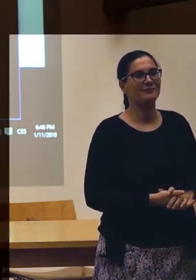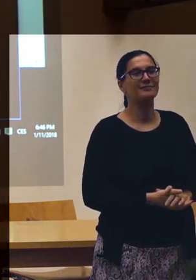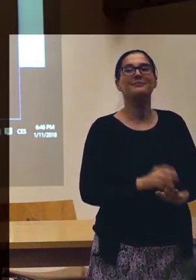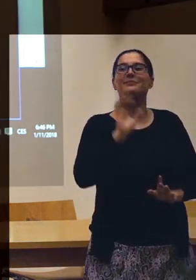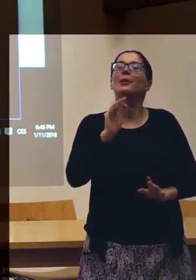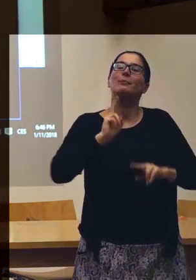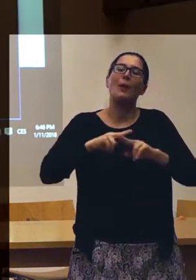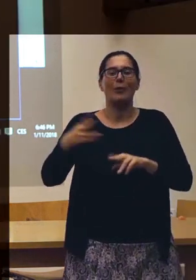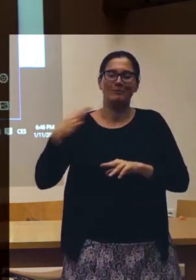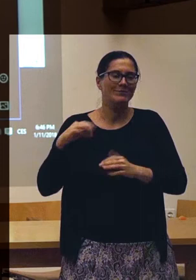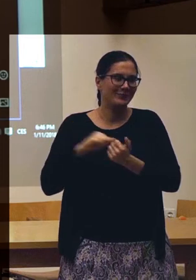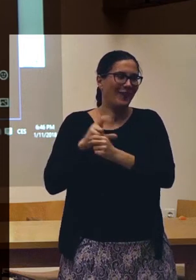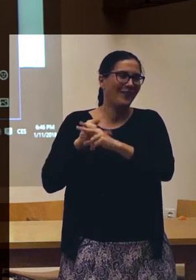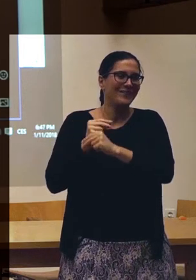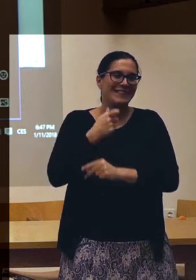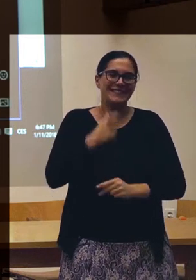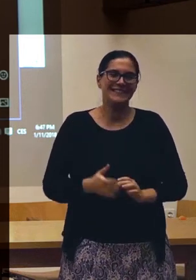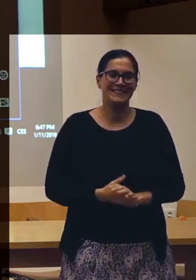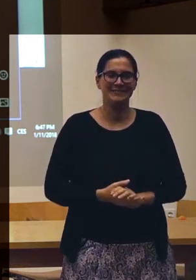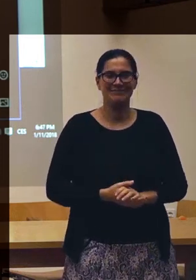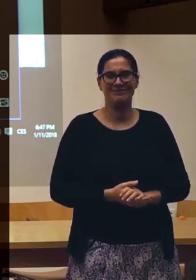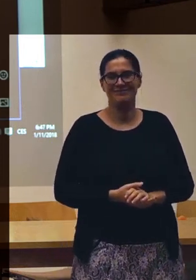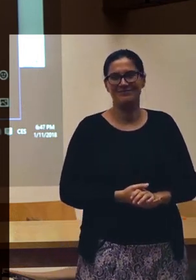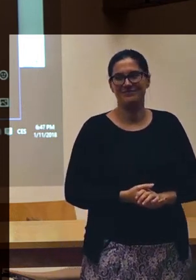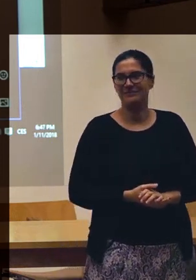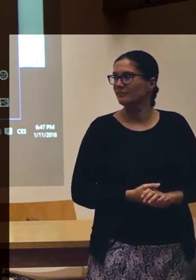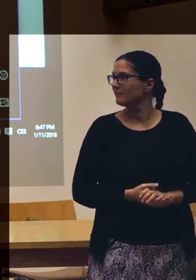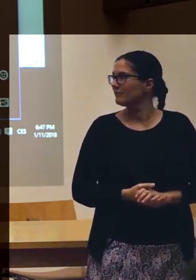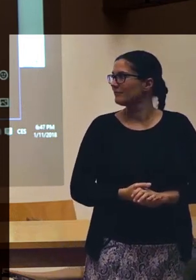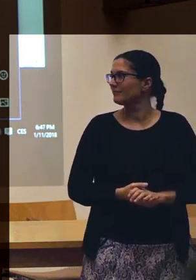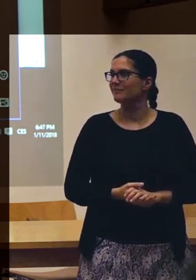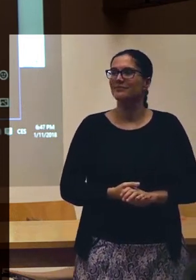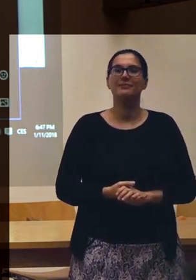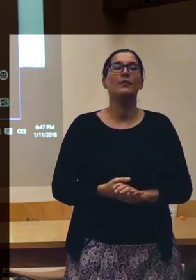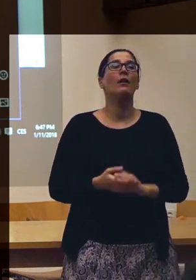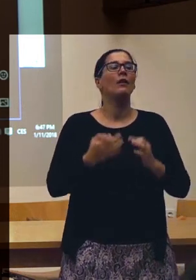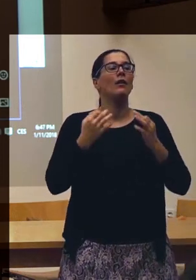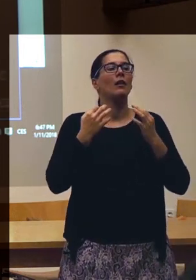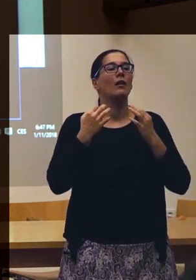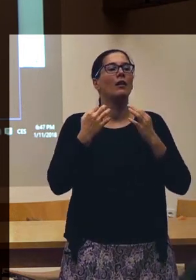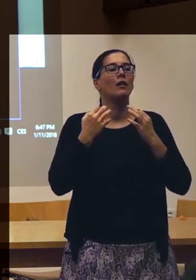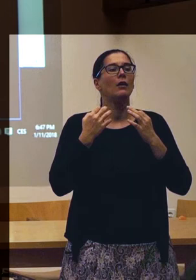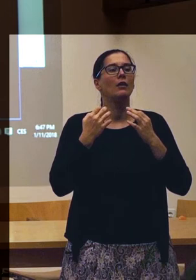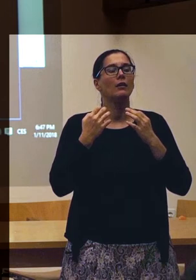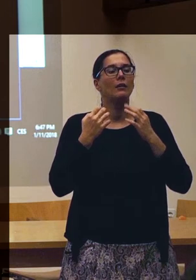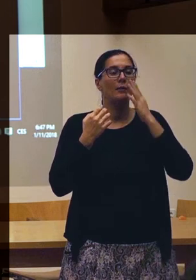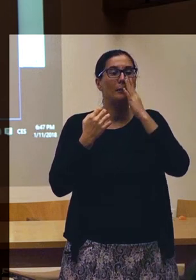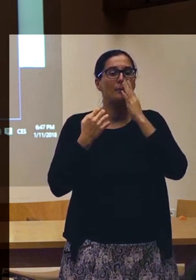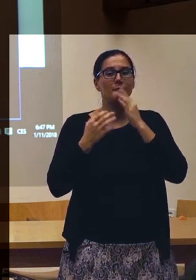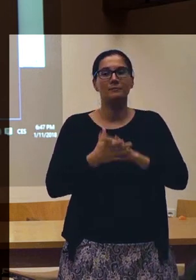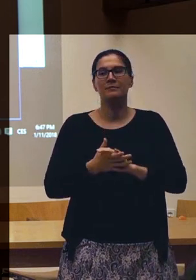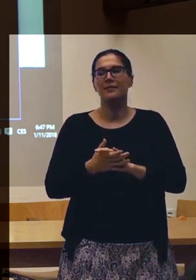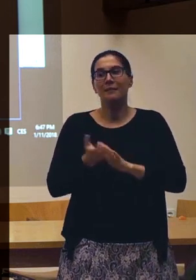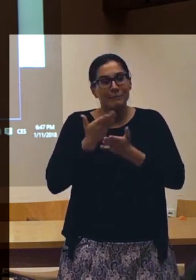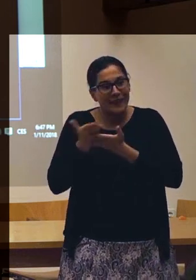Okay, call me later. Okay. I really want to know what's happening over there, because yeah. I was interacting with you behind the